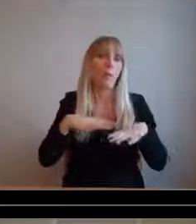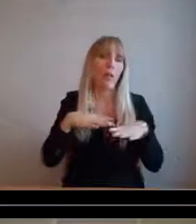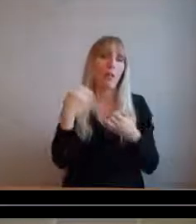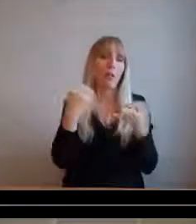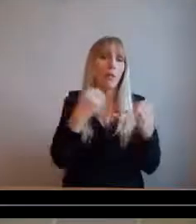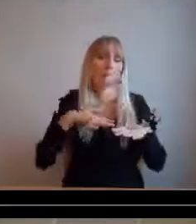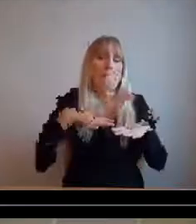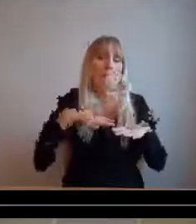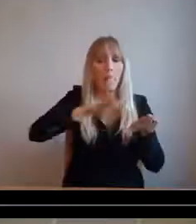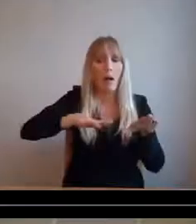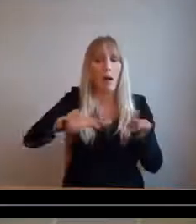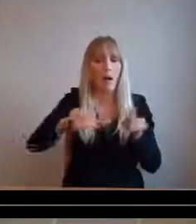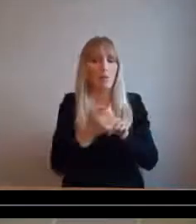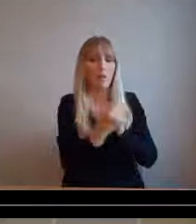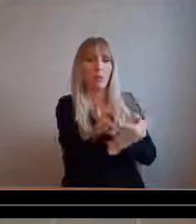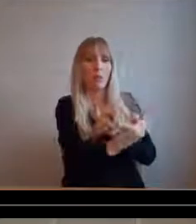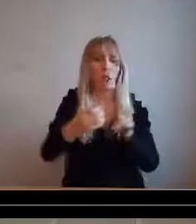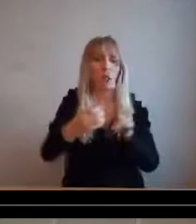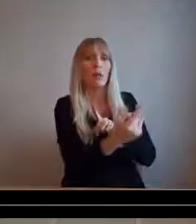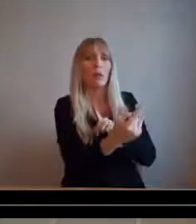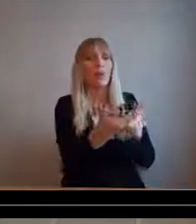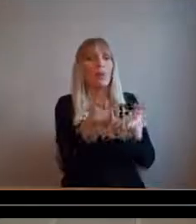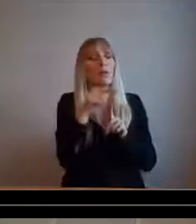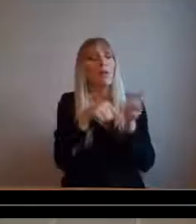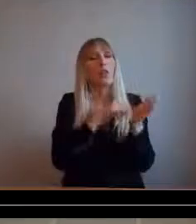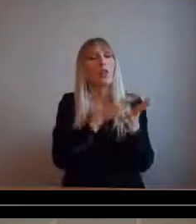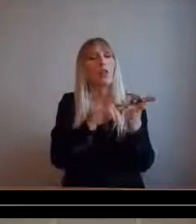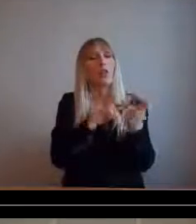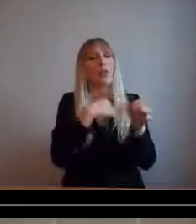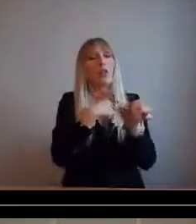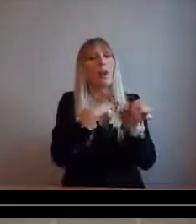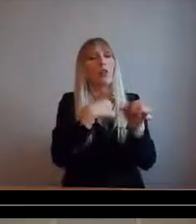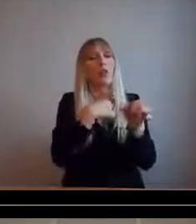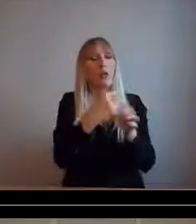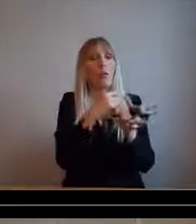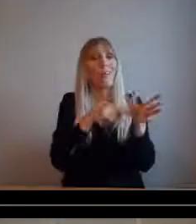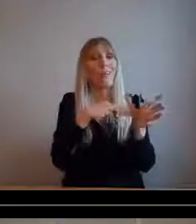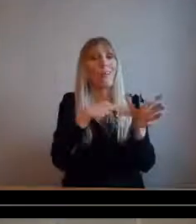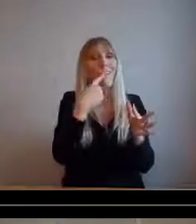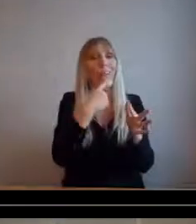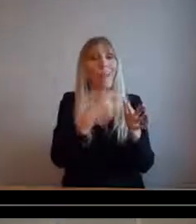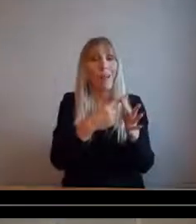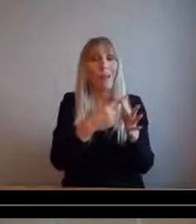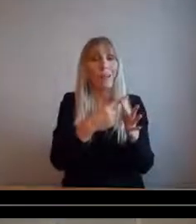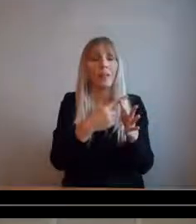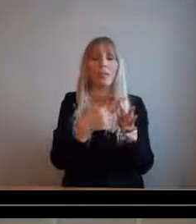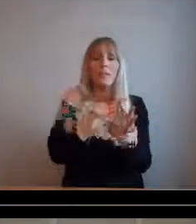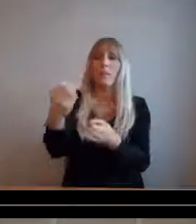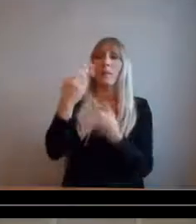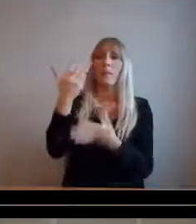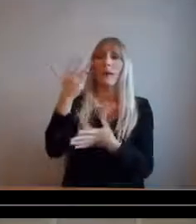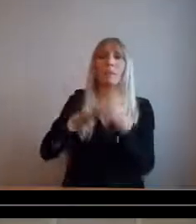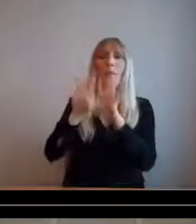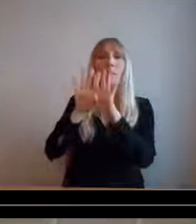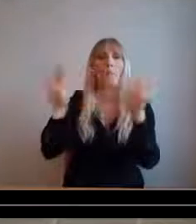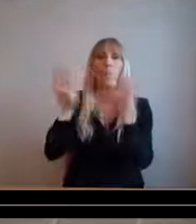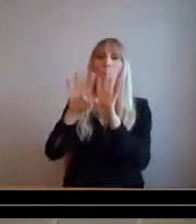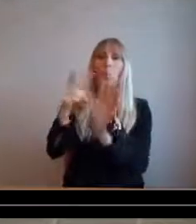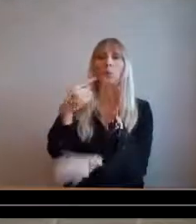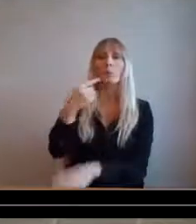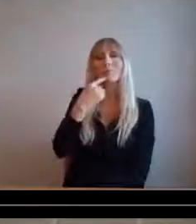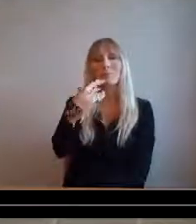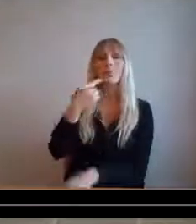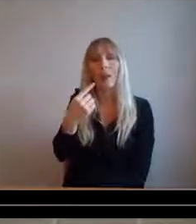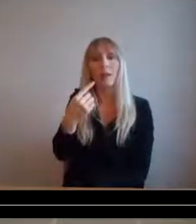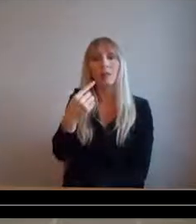just off to the east of Thong Lane. I mean, feedback from stakeholders told us about the